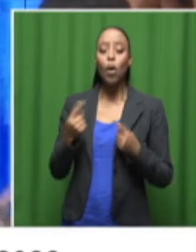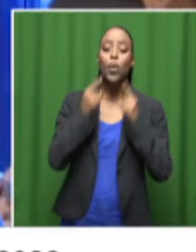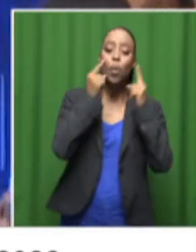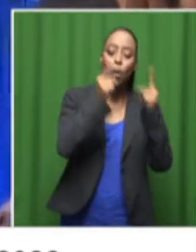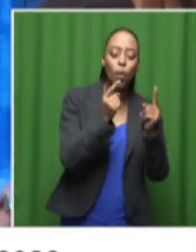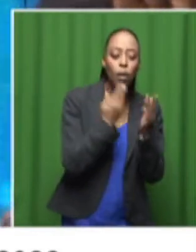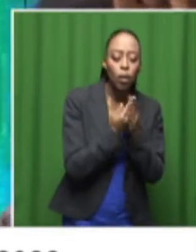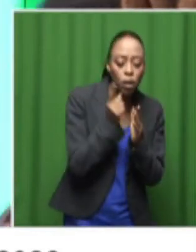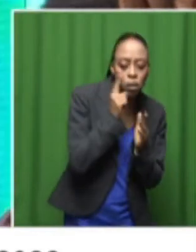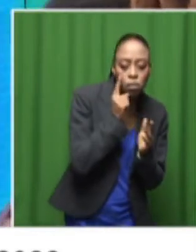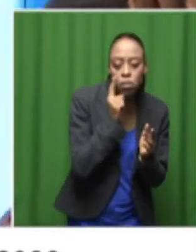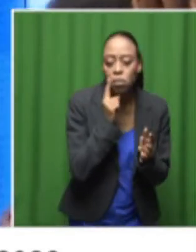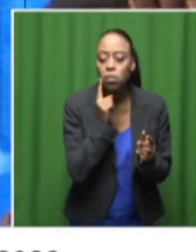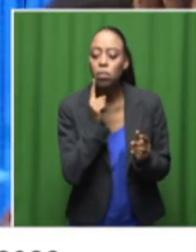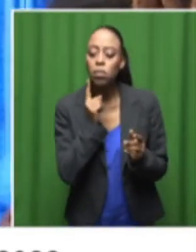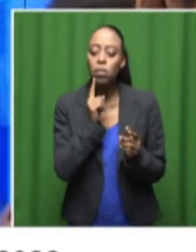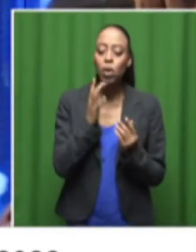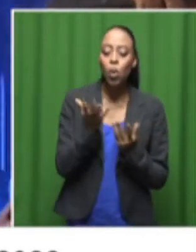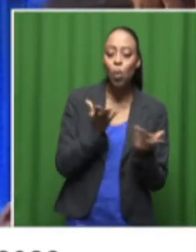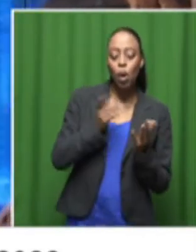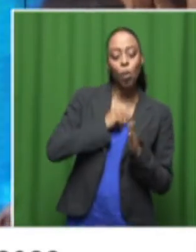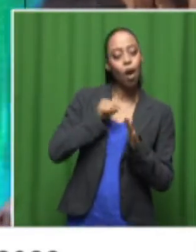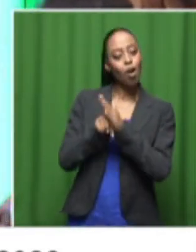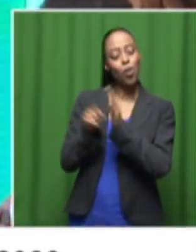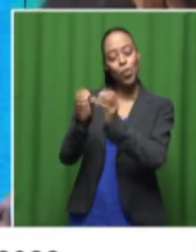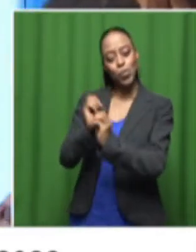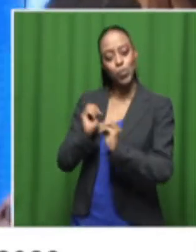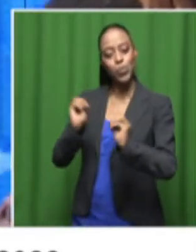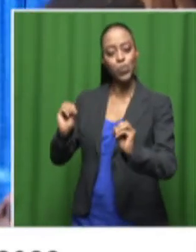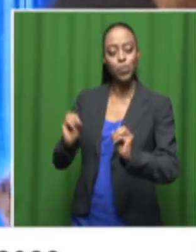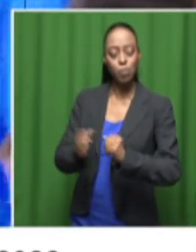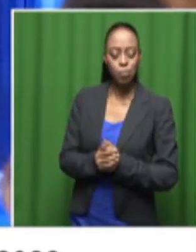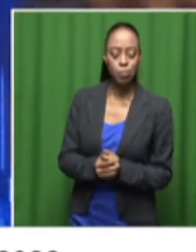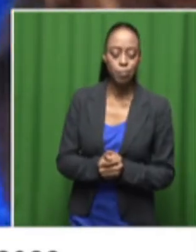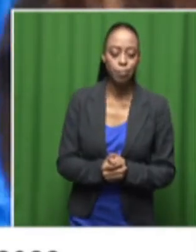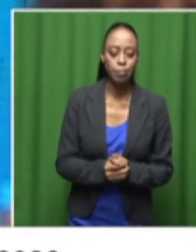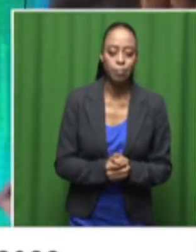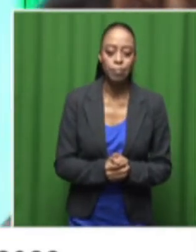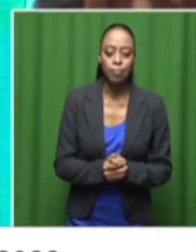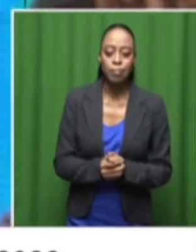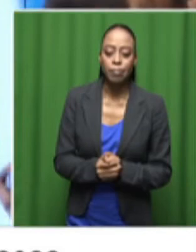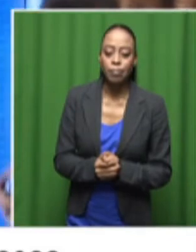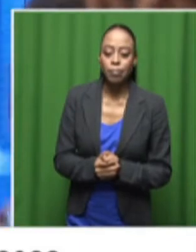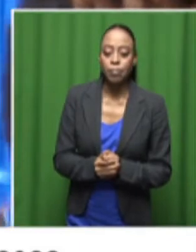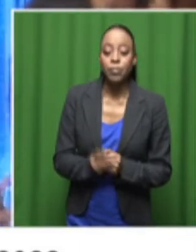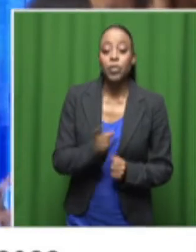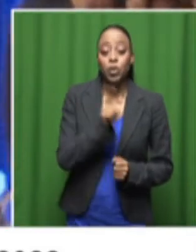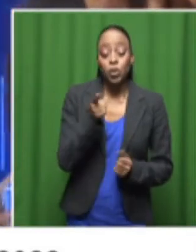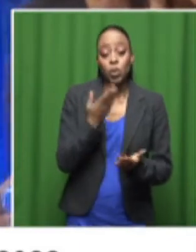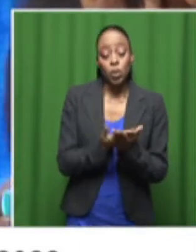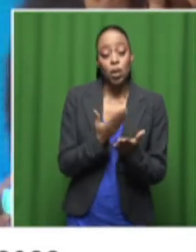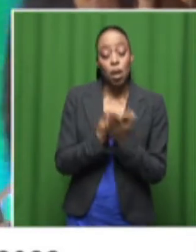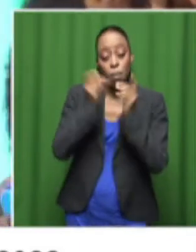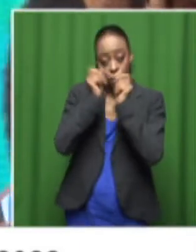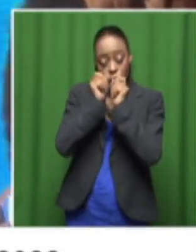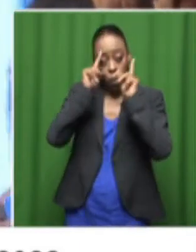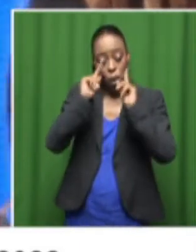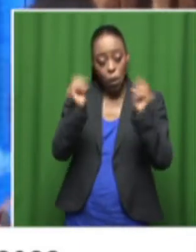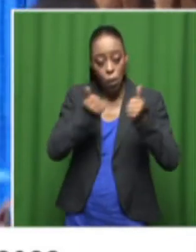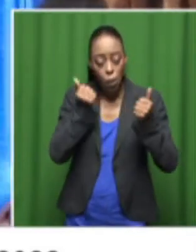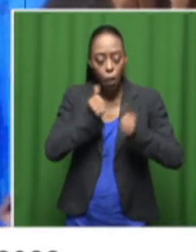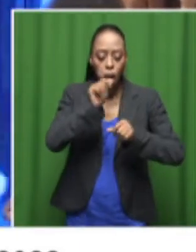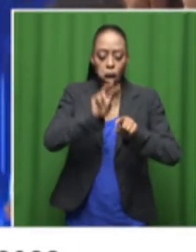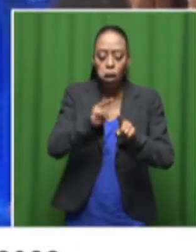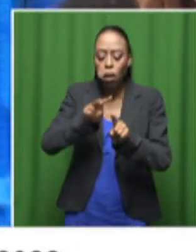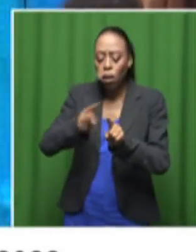way so that you do not lose anything on the way. You will be able to know various